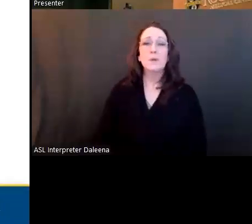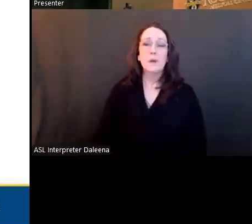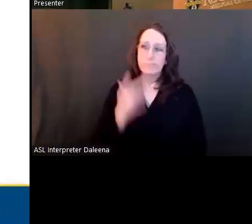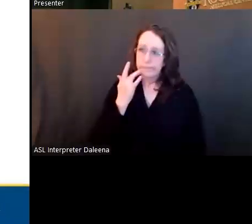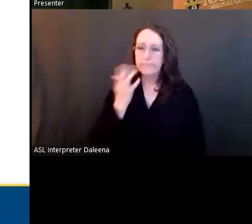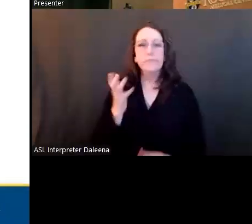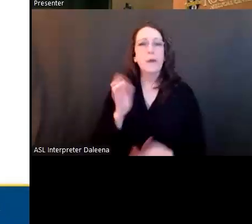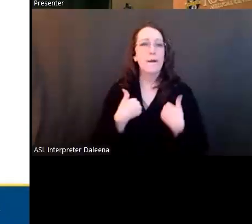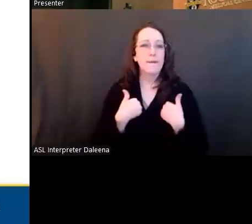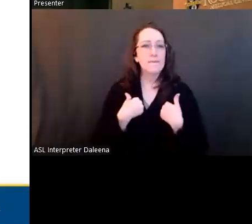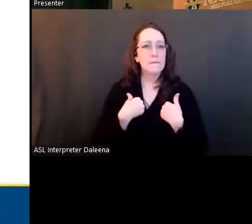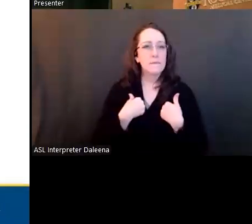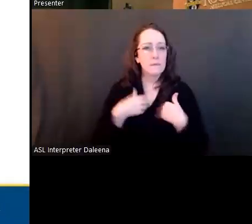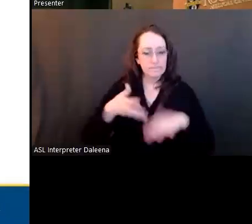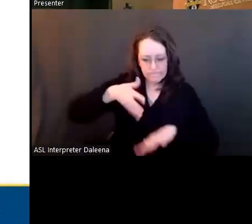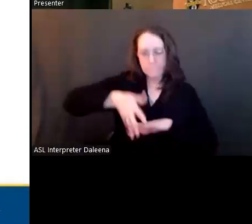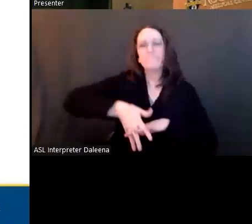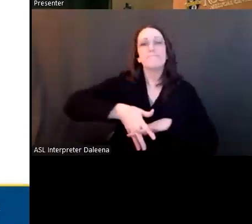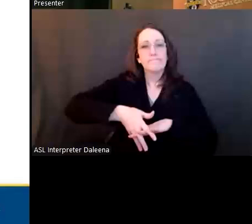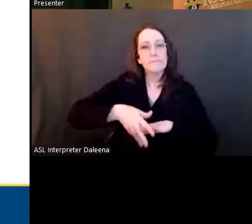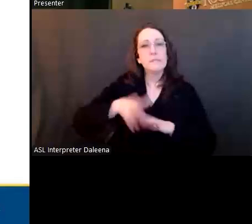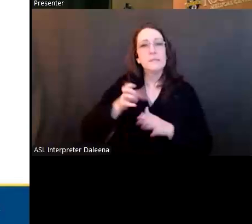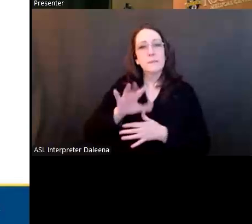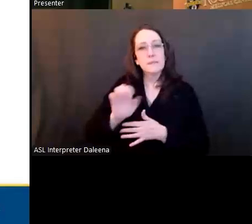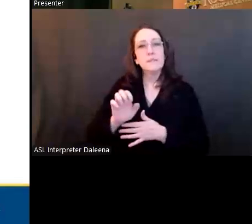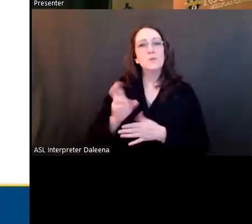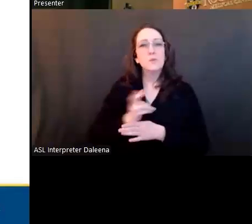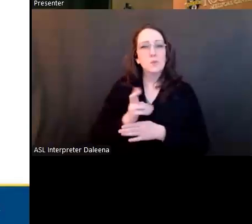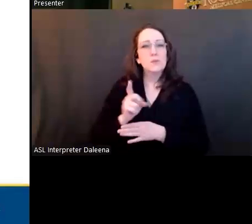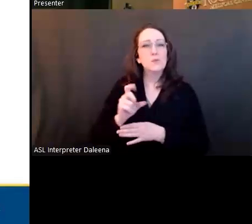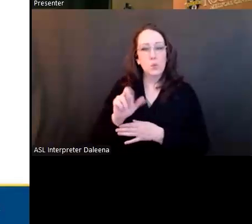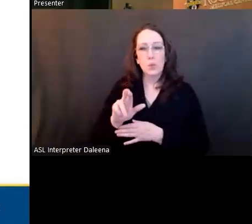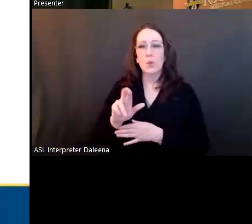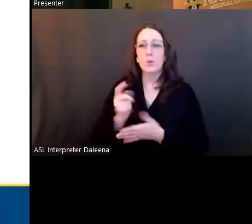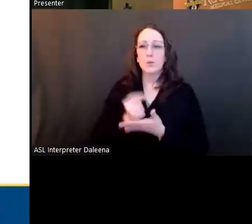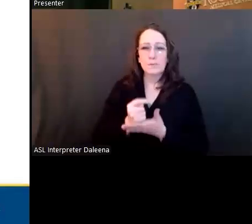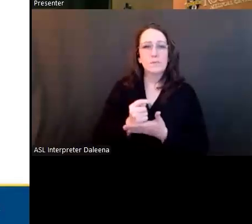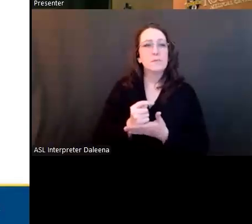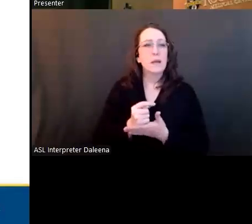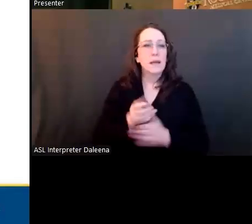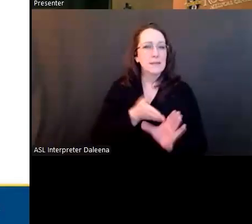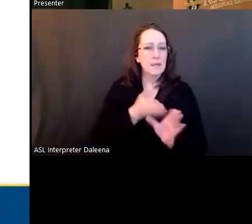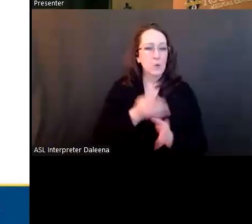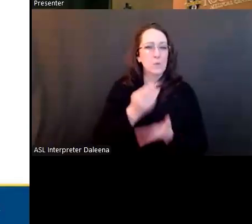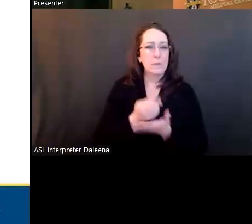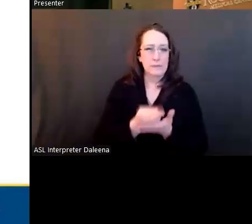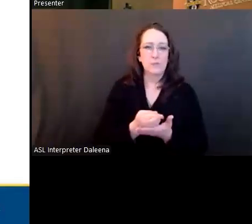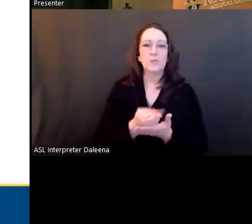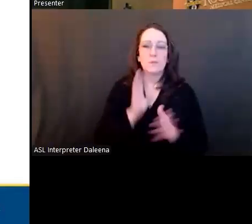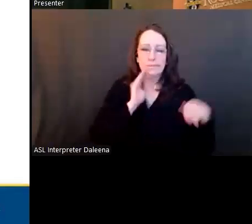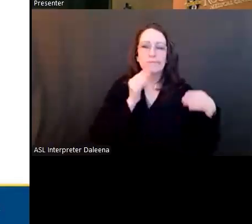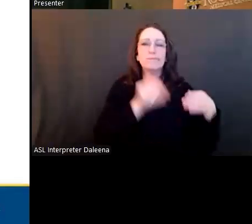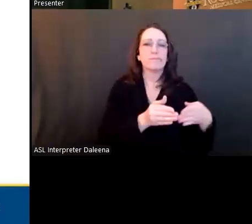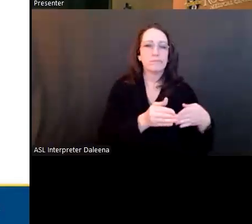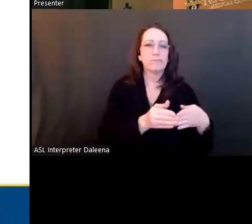embedded substance use disorder treatment, and we have psychiatric rehabilitation, focusing on